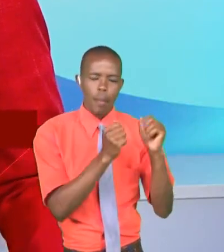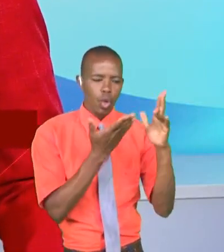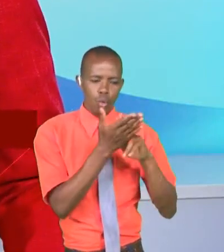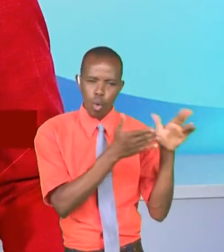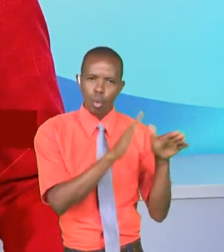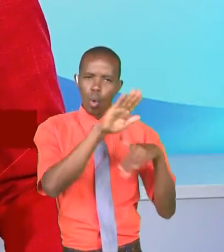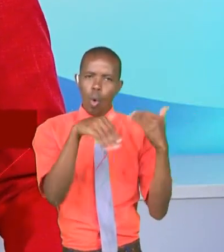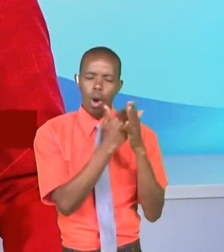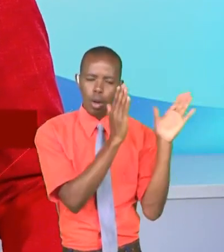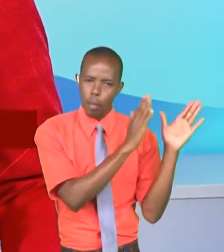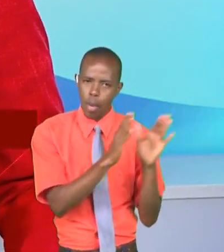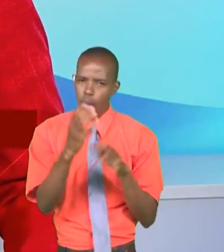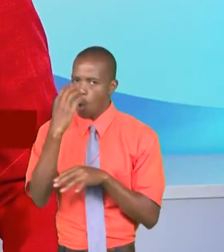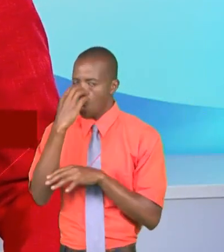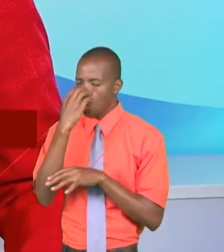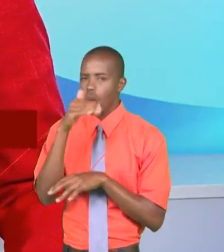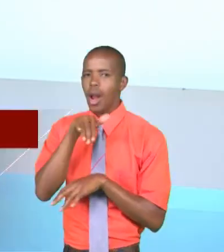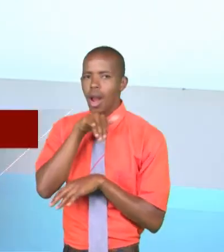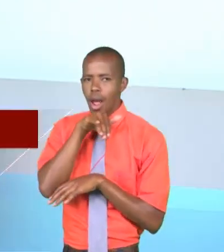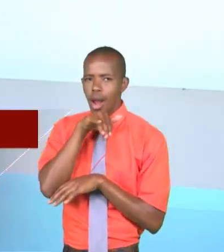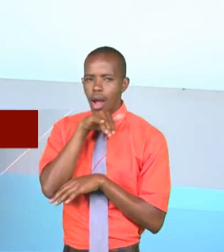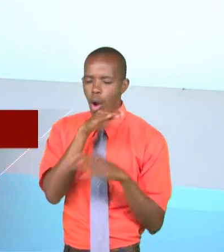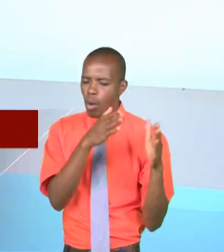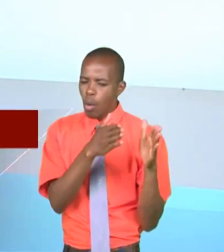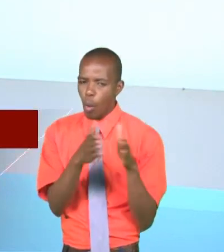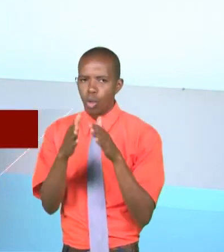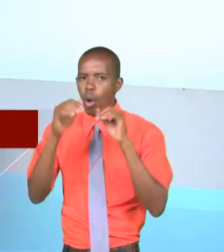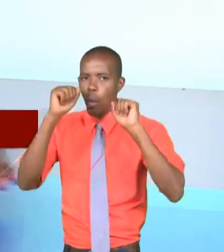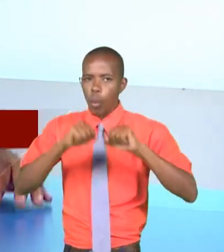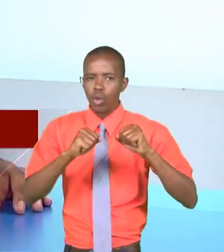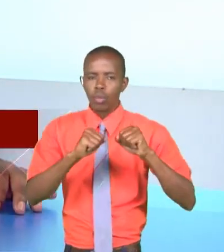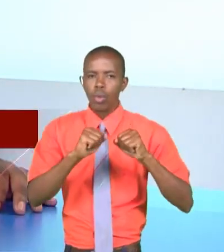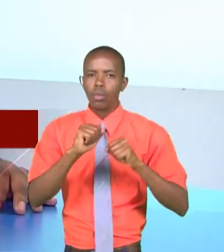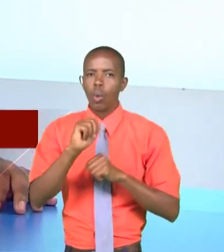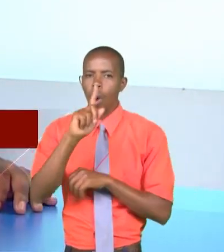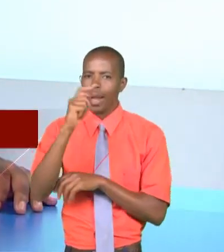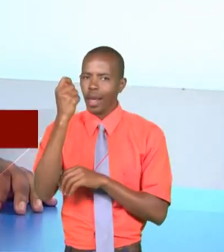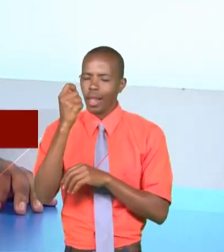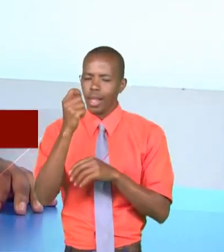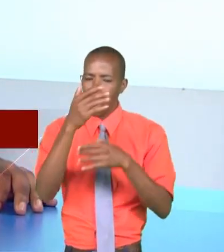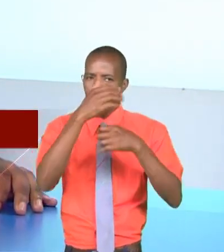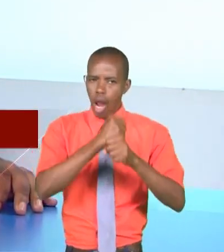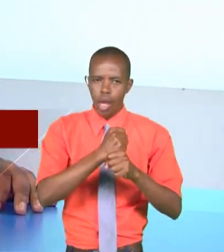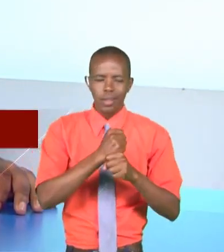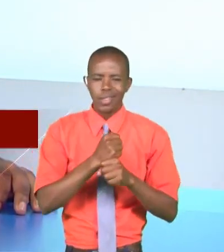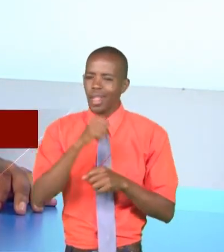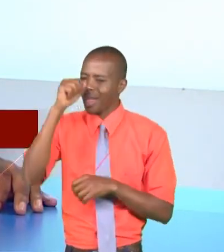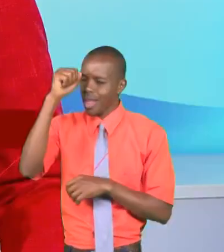is all planned. Does Ruto or Raila, do they stand a chance against One Kenya Alliance? Most